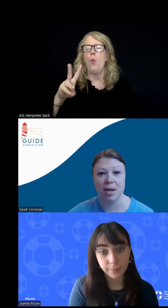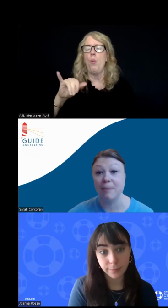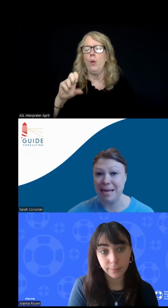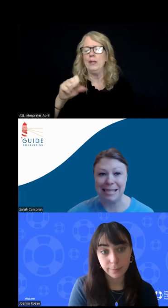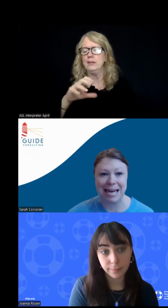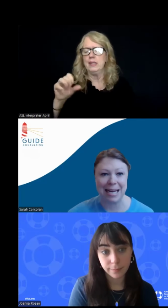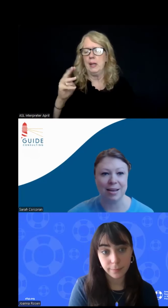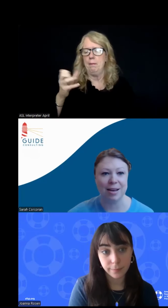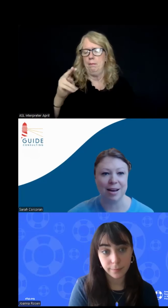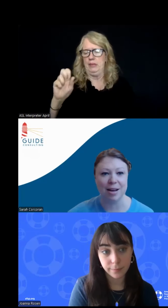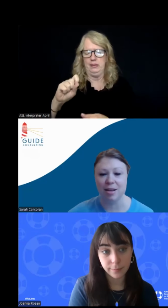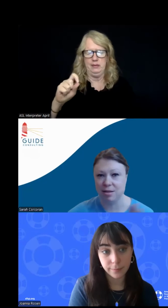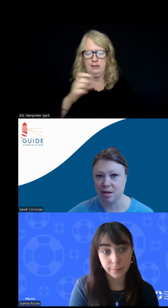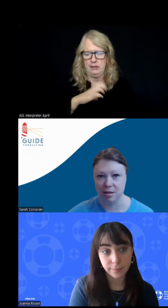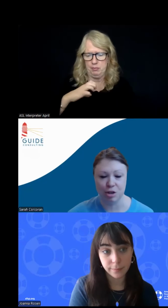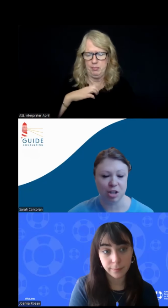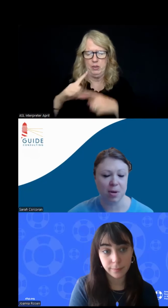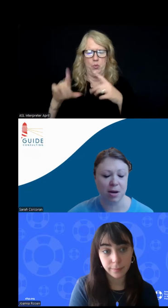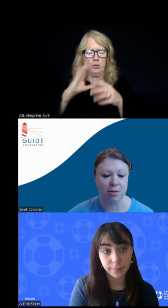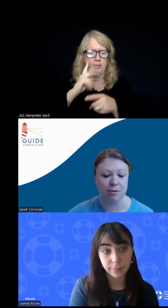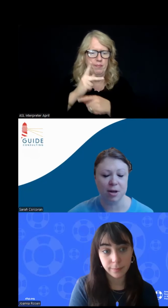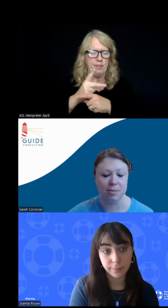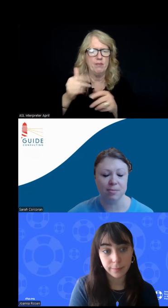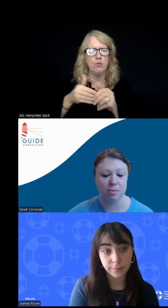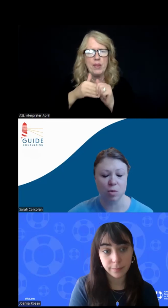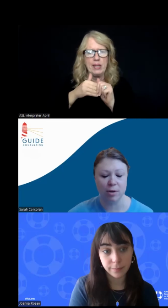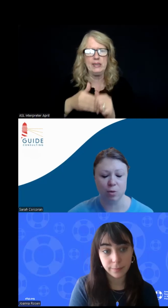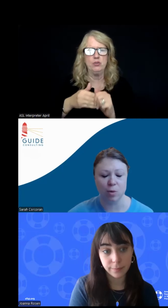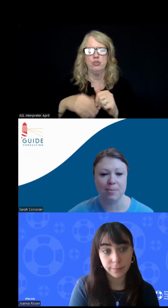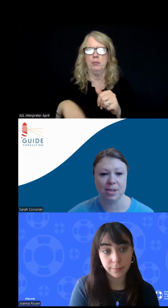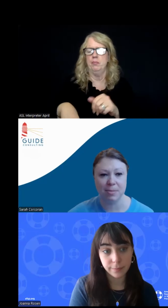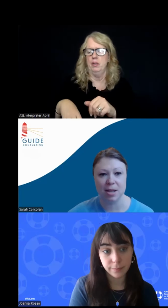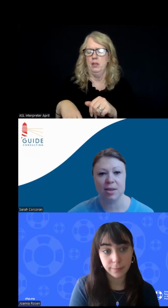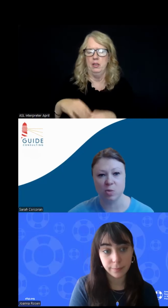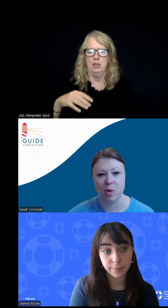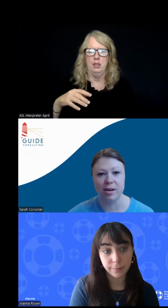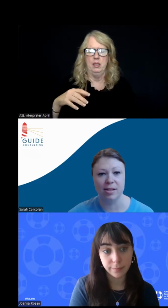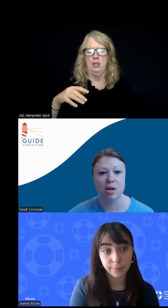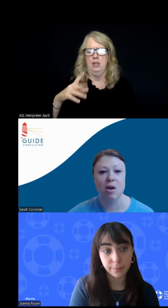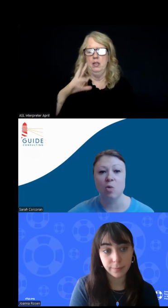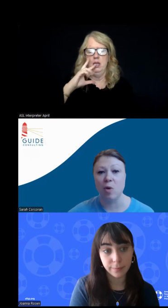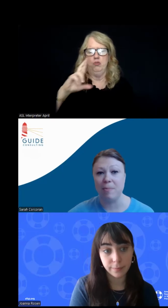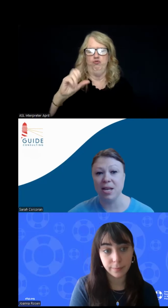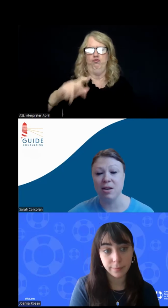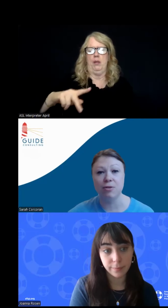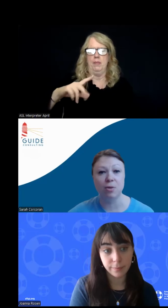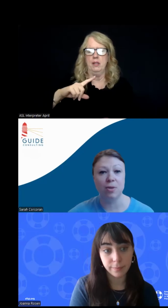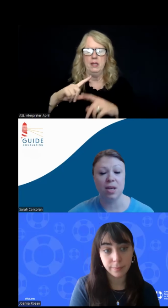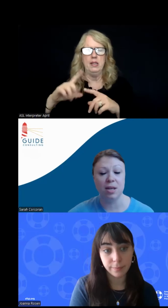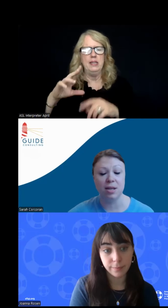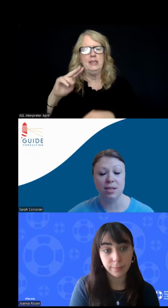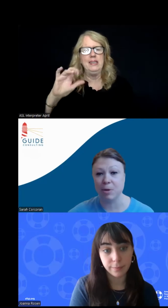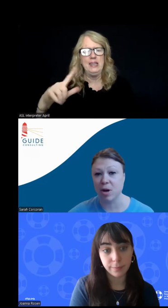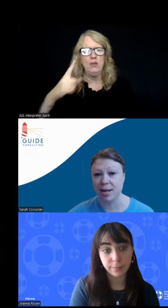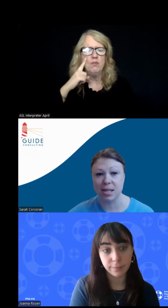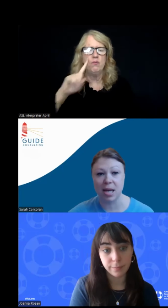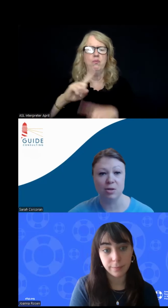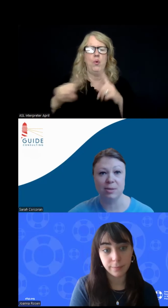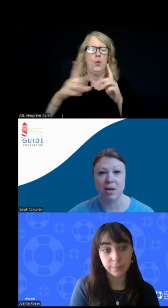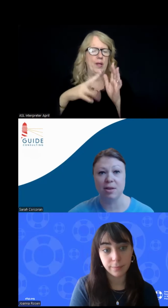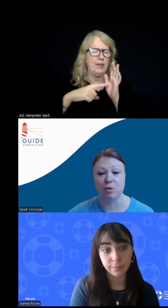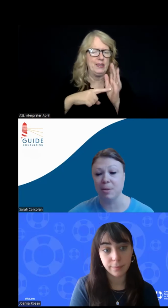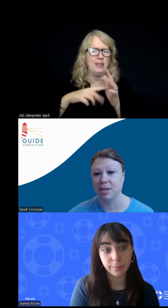be maintaining the leadership of Rep. Smith, as well as Rep. Neal for the Democratic